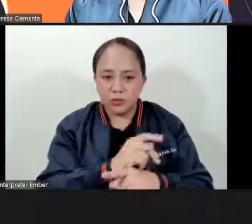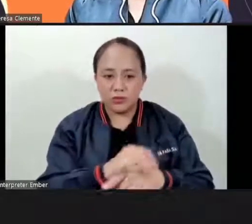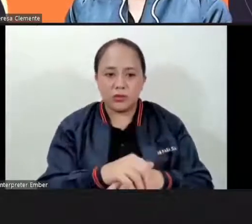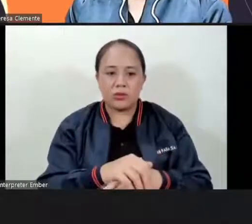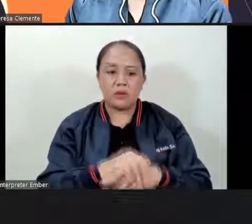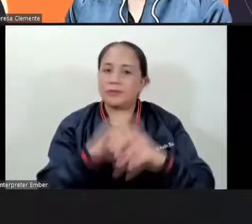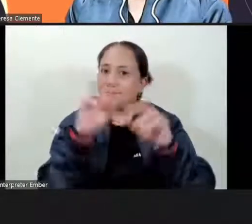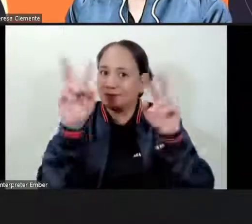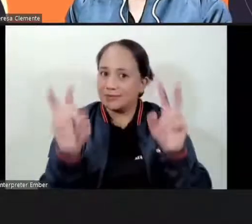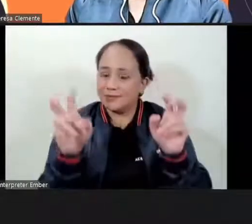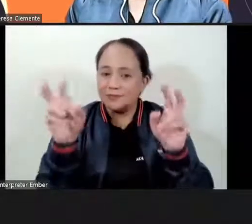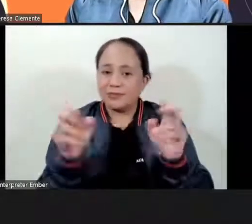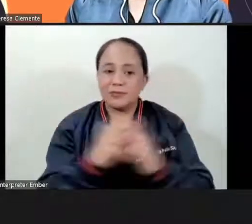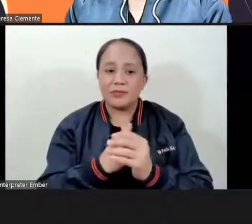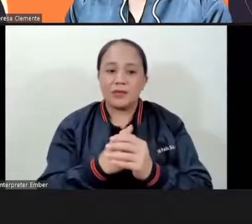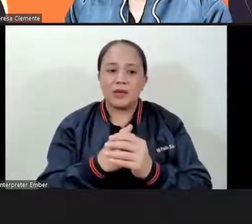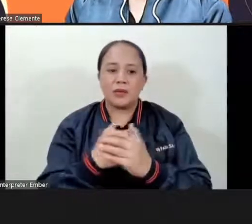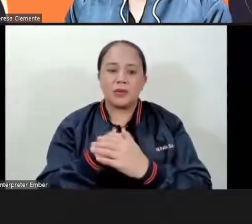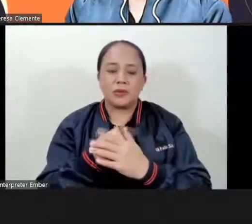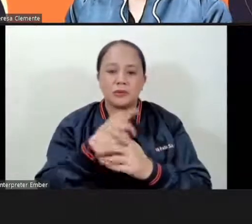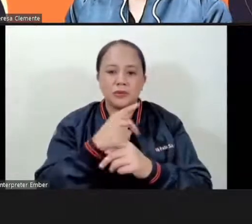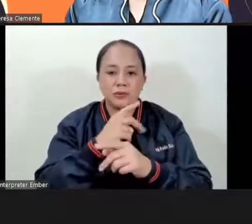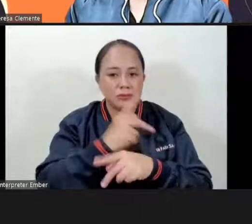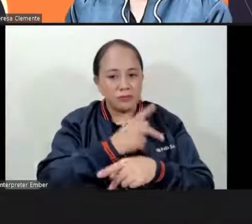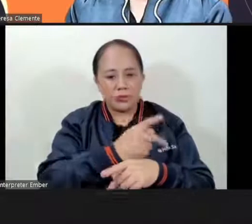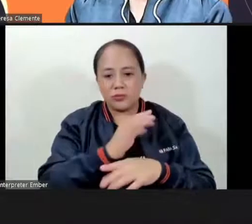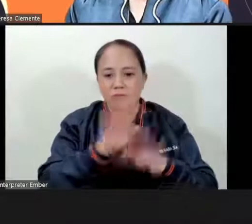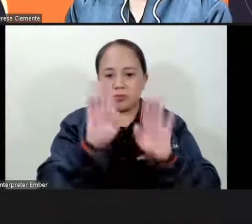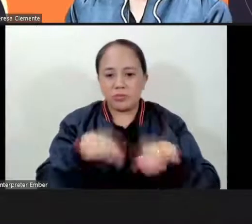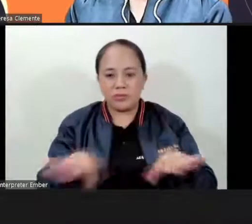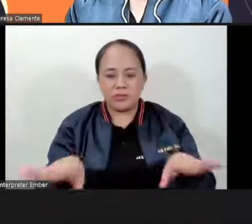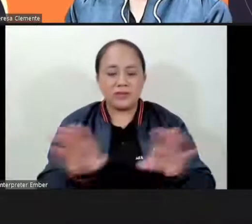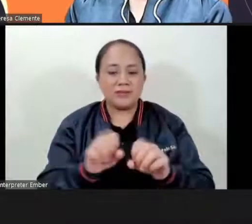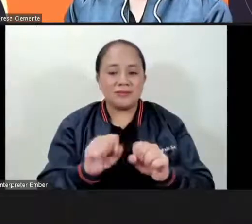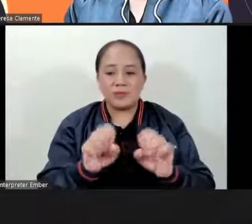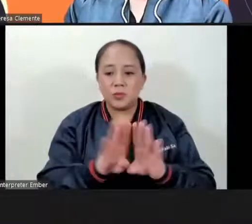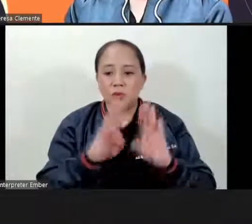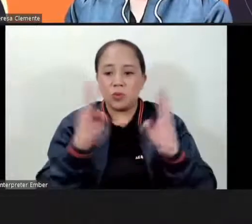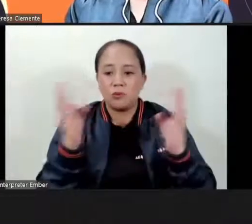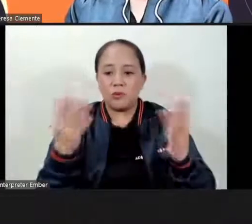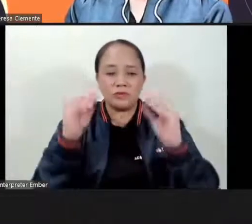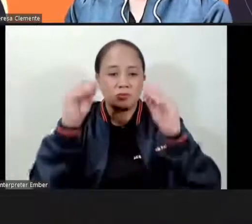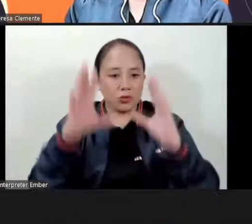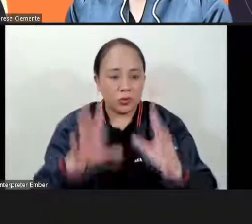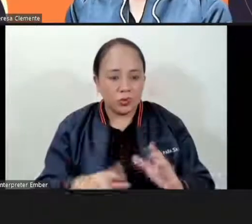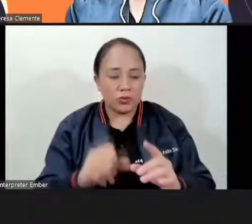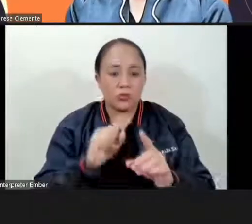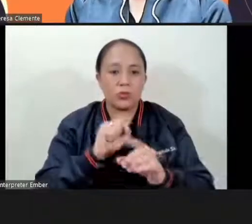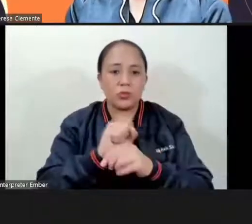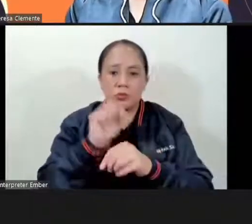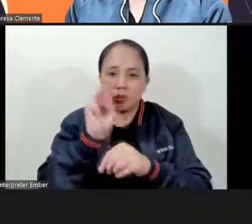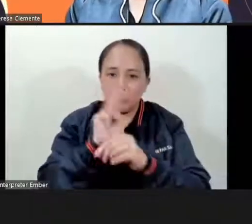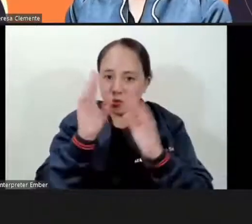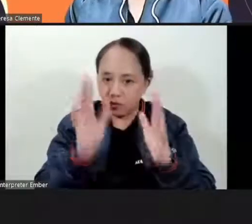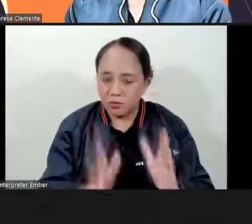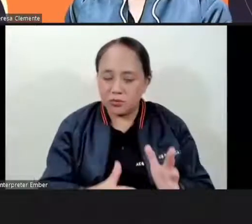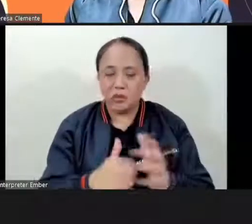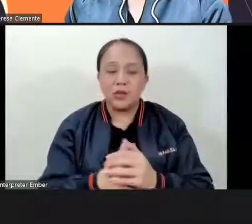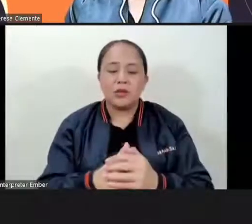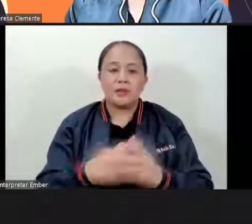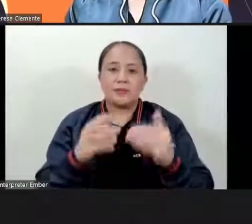topics in safekeeping children. So, open naman po yun for teachers, for social workers, for